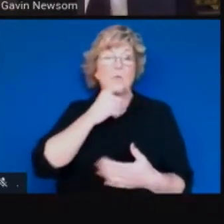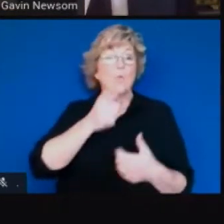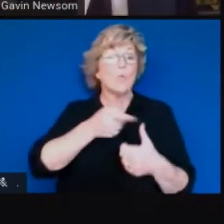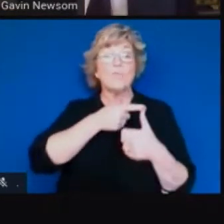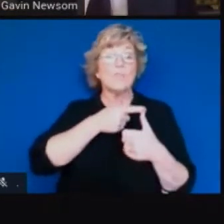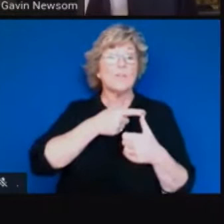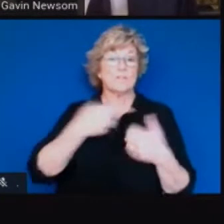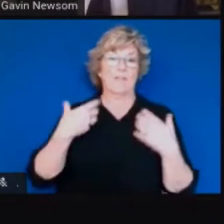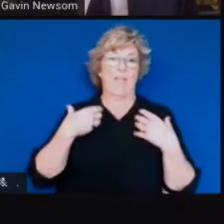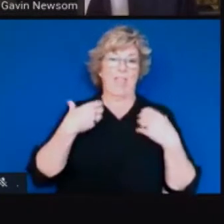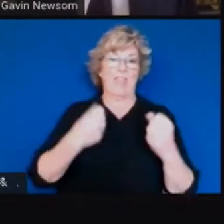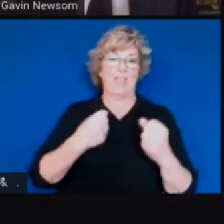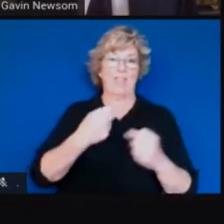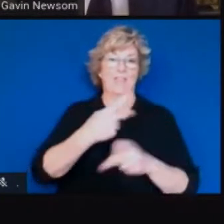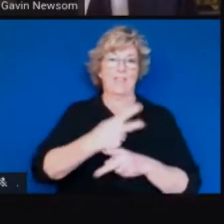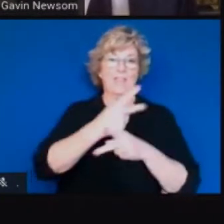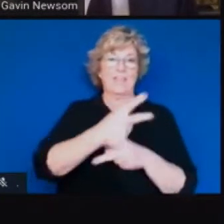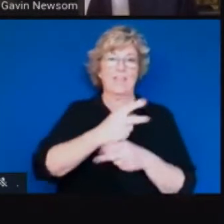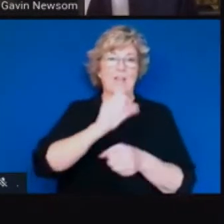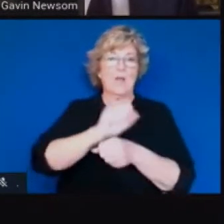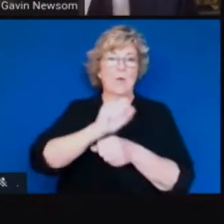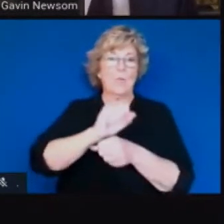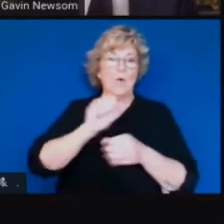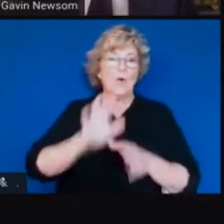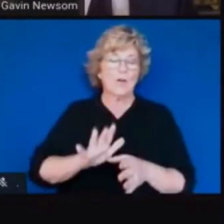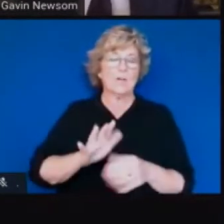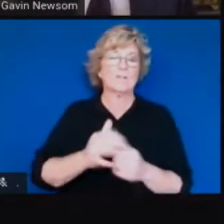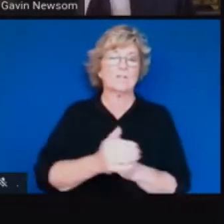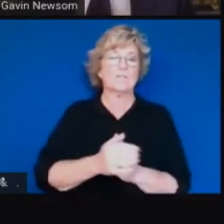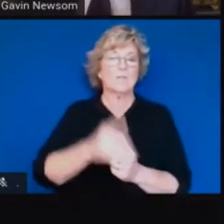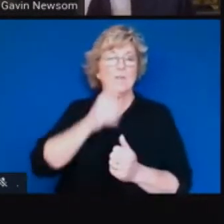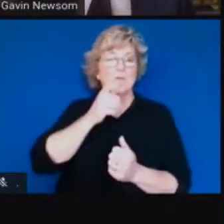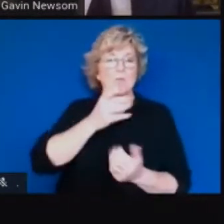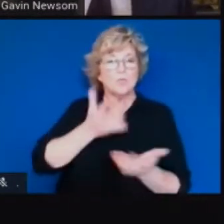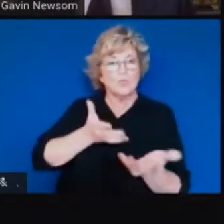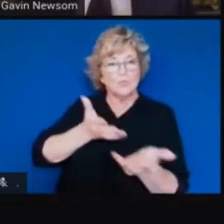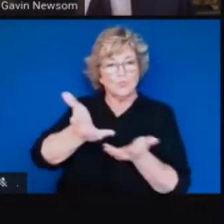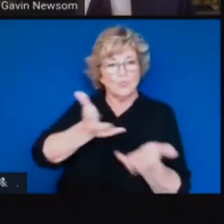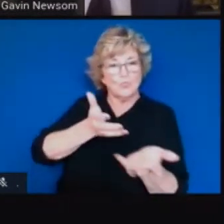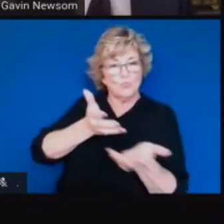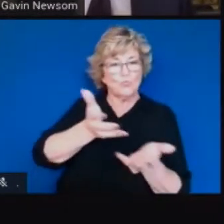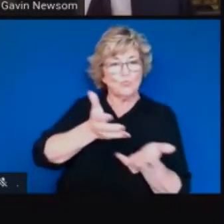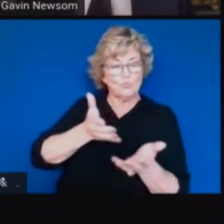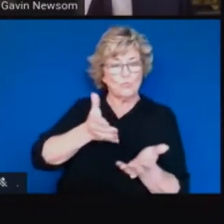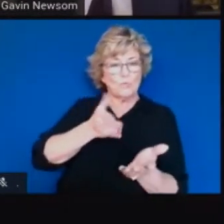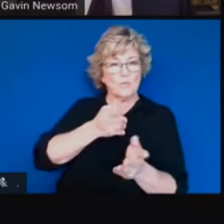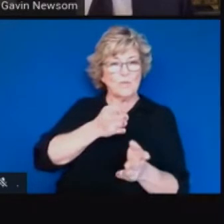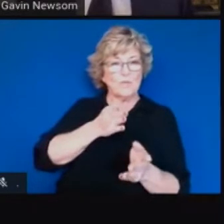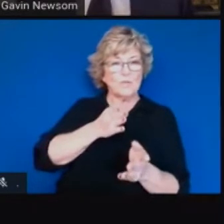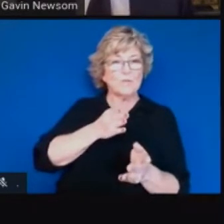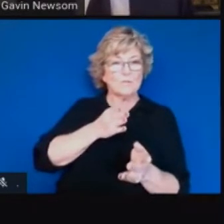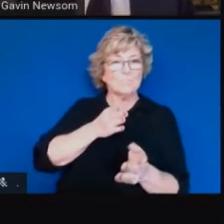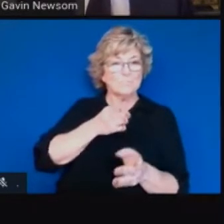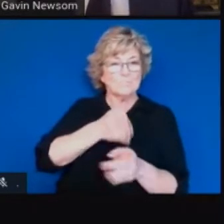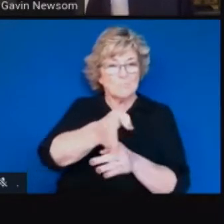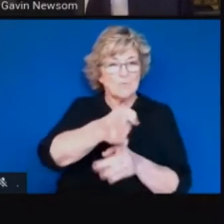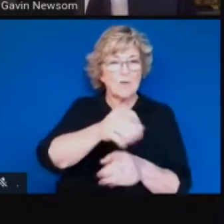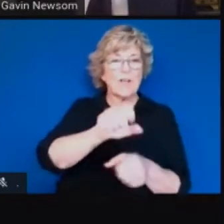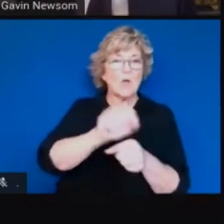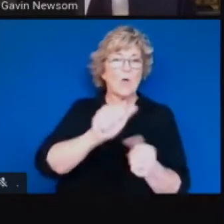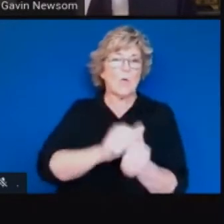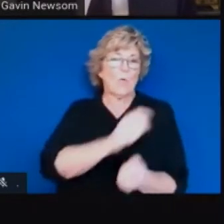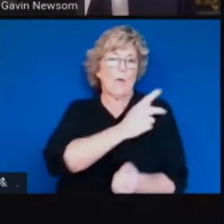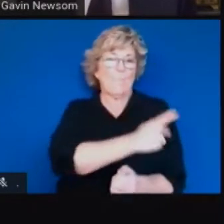workers that have direct interface and interaction with patients and others,